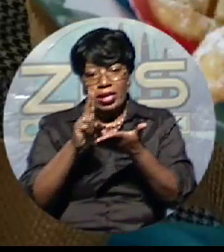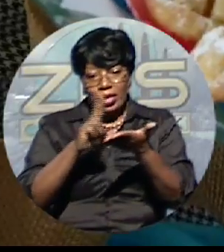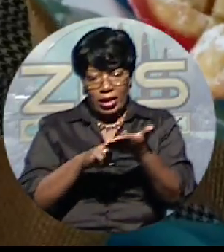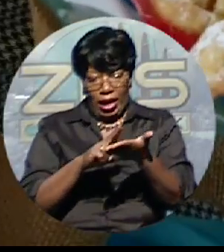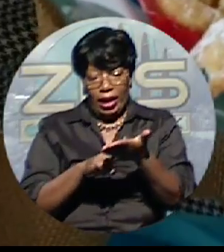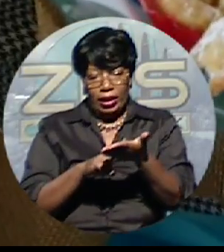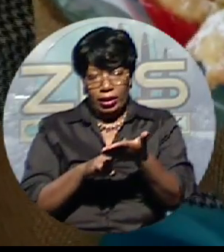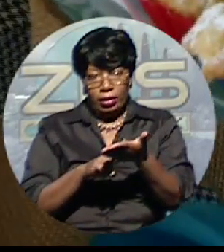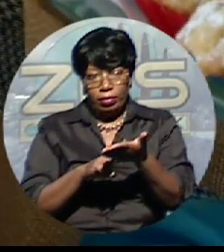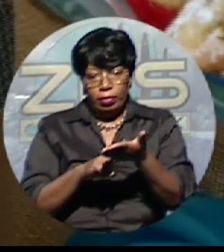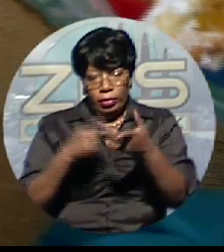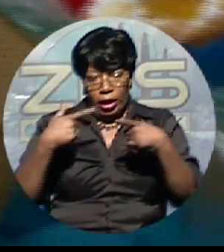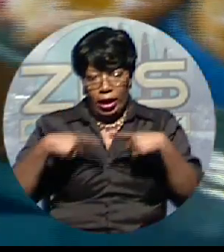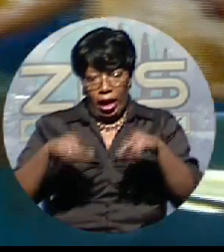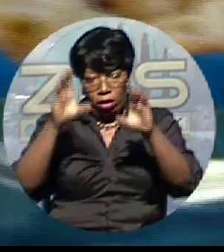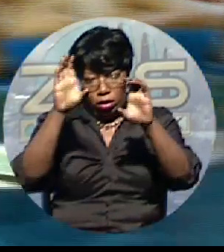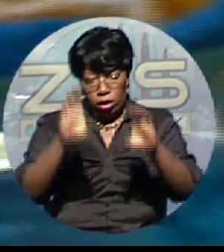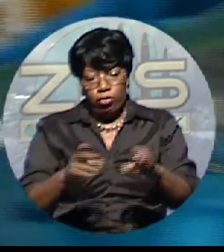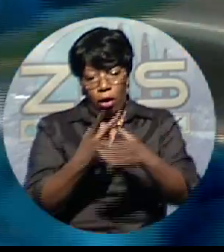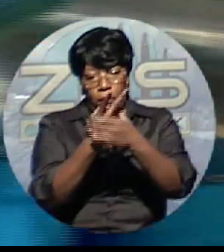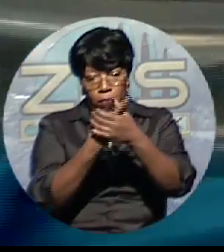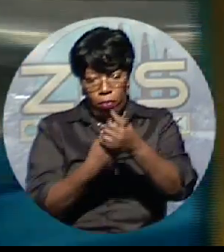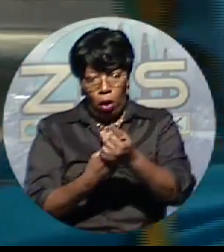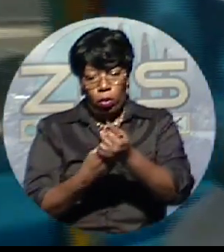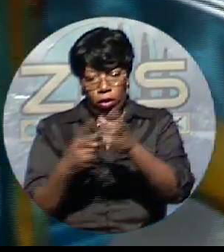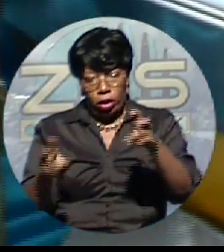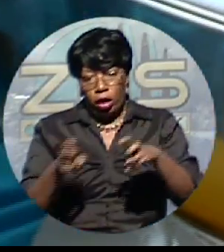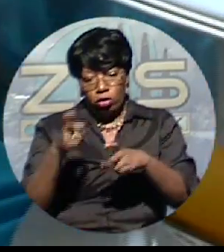Arab Emirates, which allows citizens of both countries